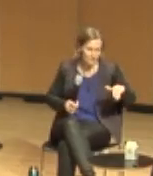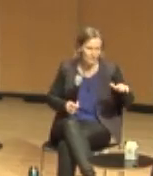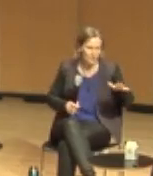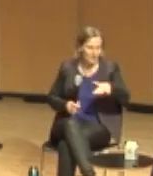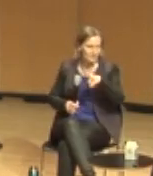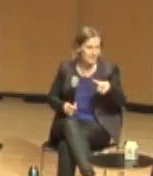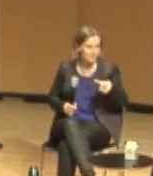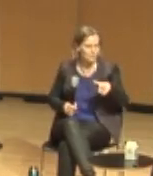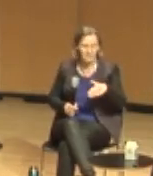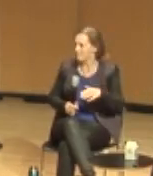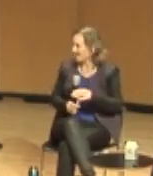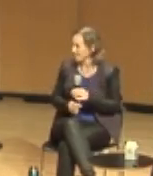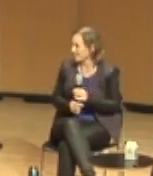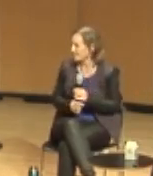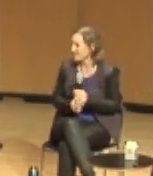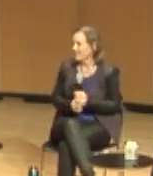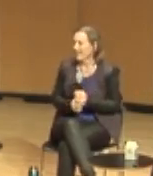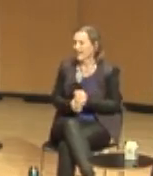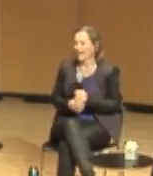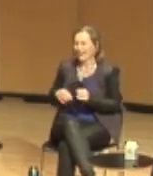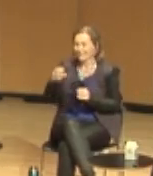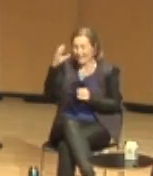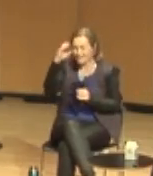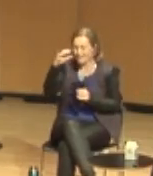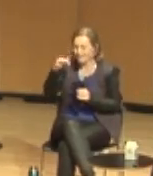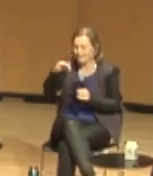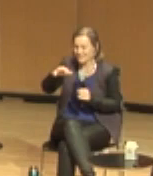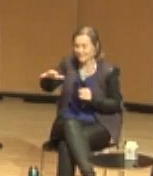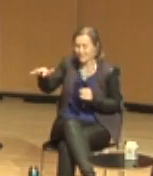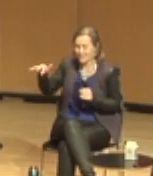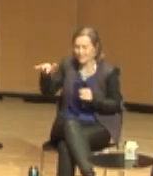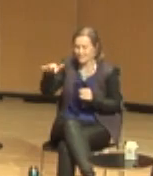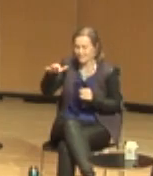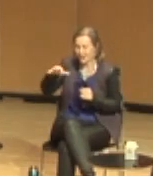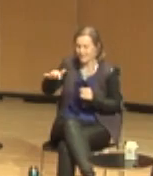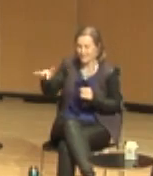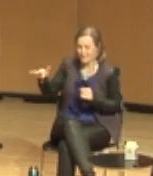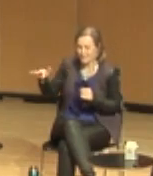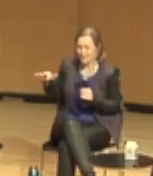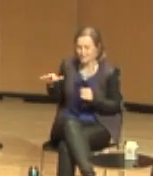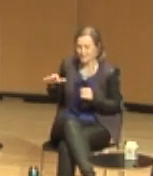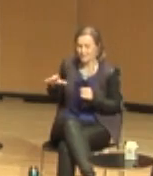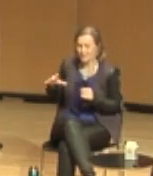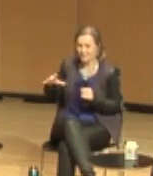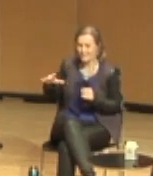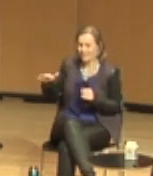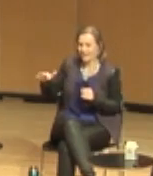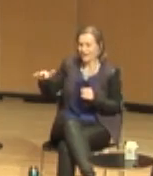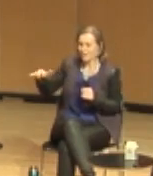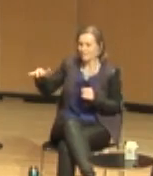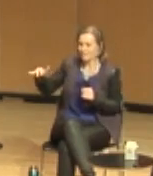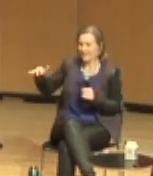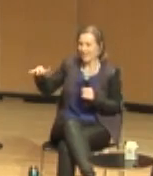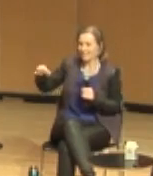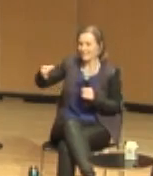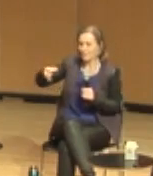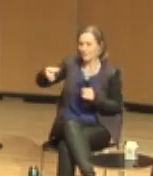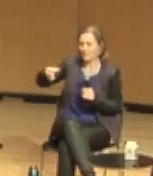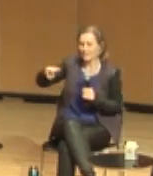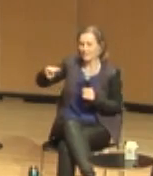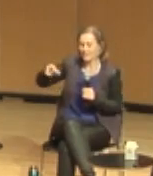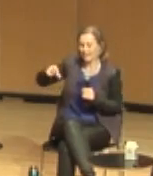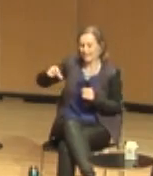translation around a table with some actors I I like actually have a very strong spatial memory of this um